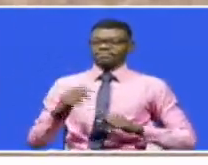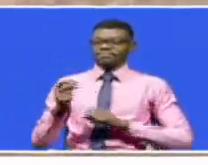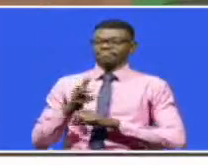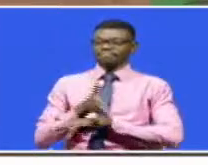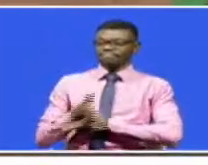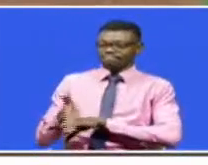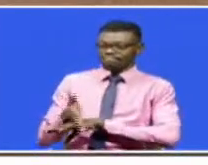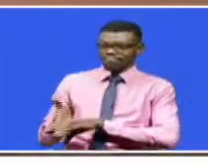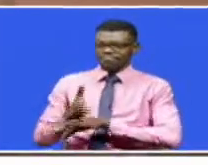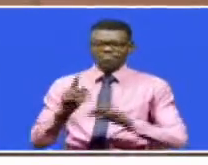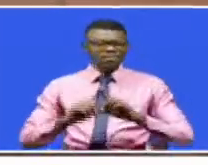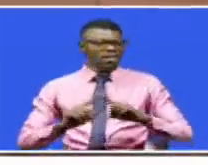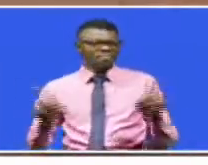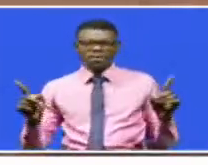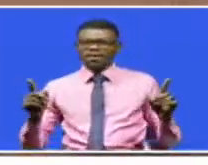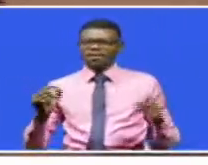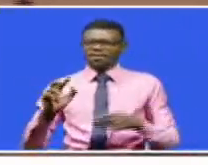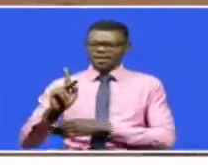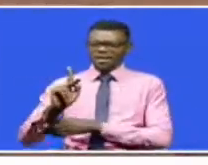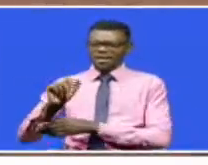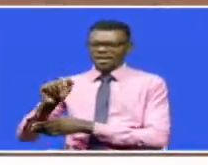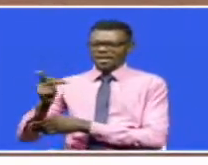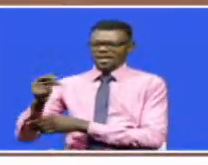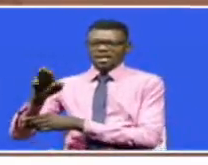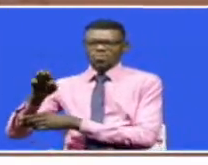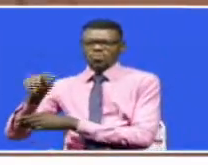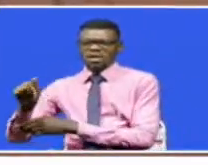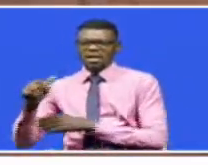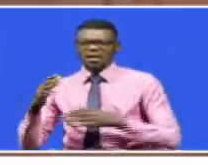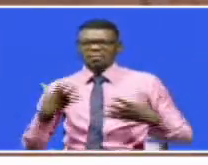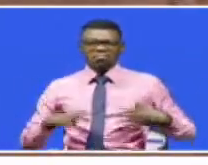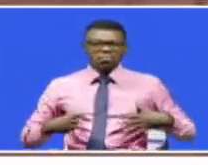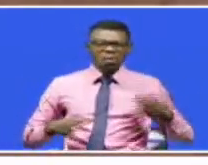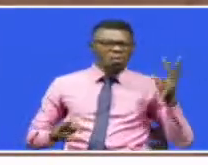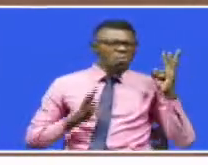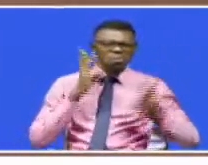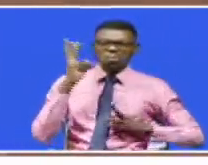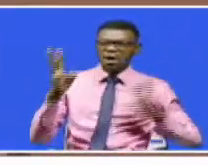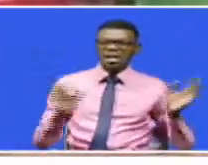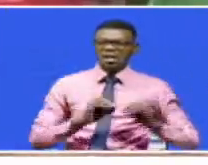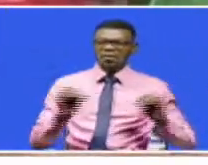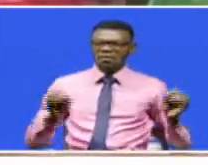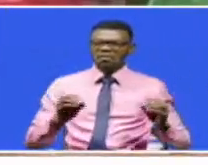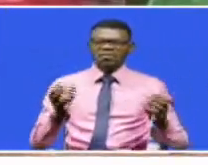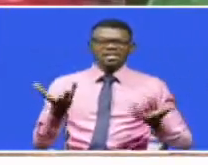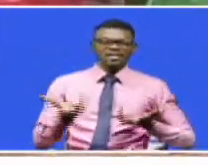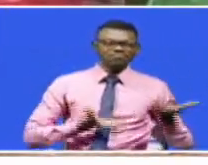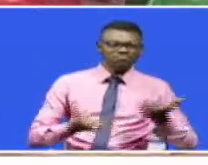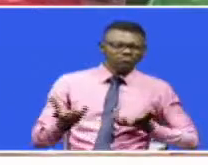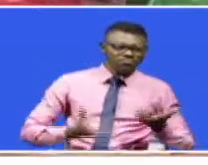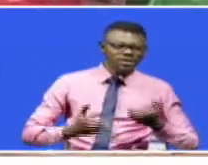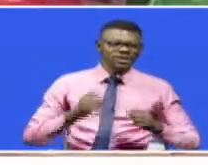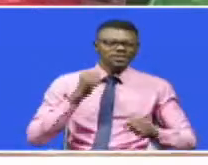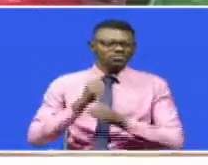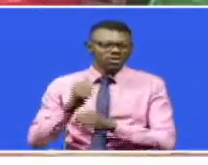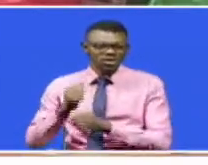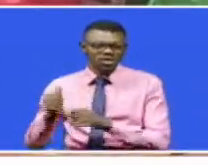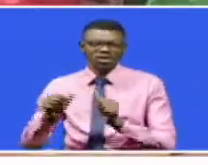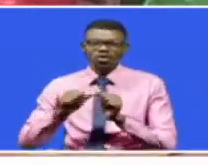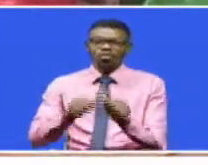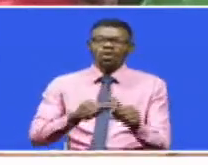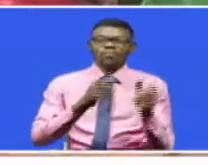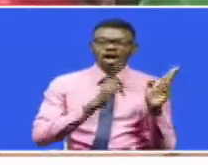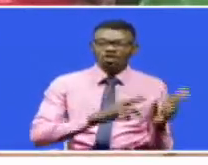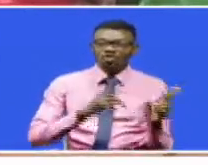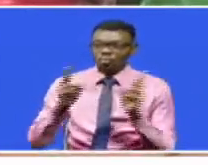in Kakuma, the residents couldn't be any less bothered about the directive. Traders and business operators in the town of